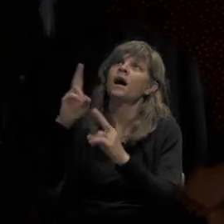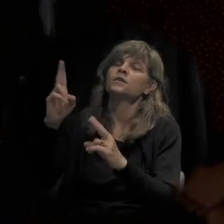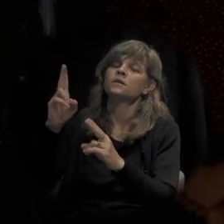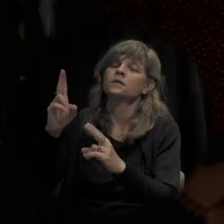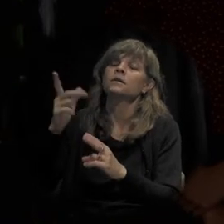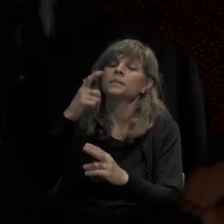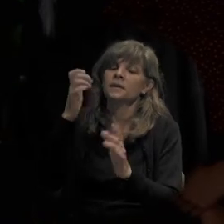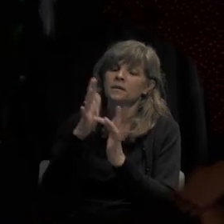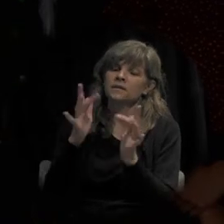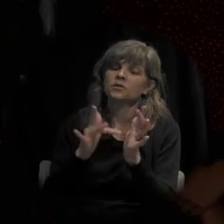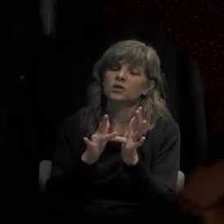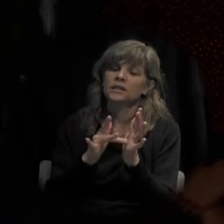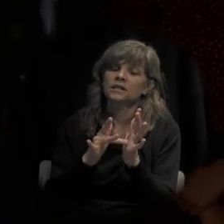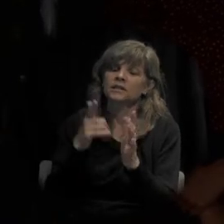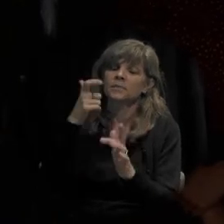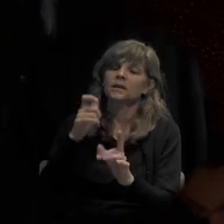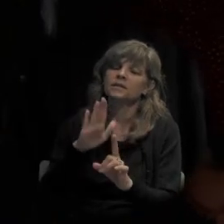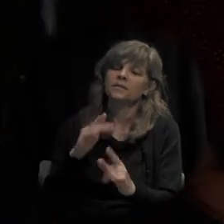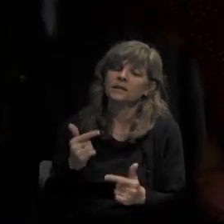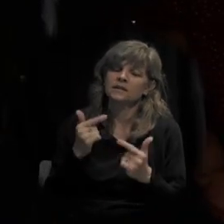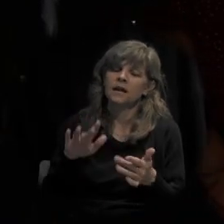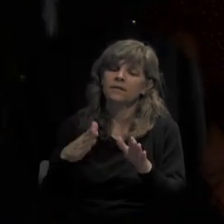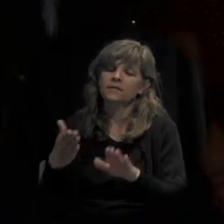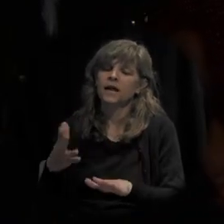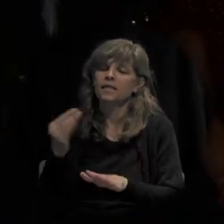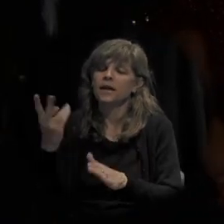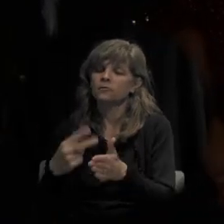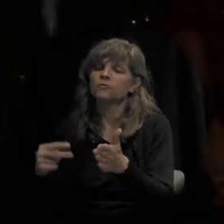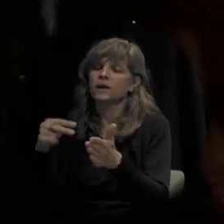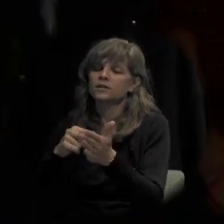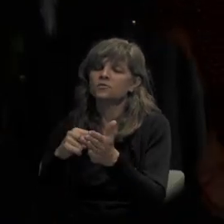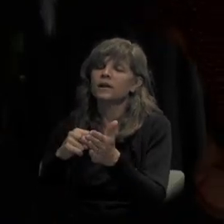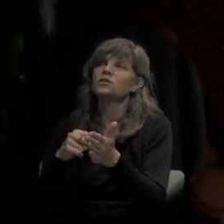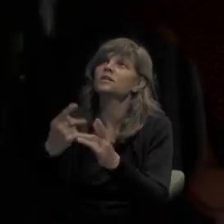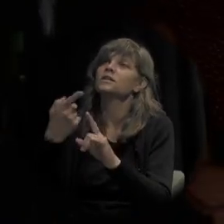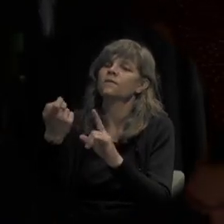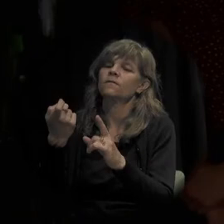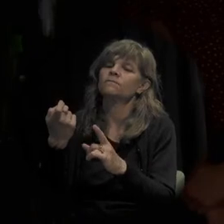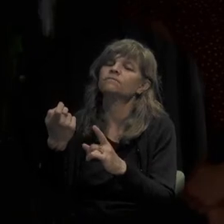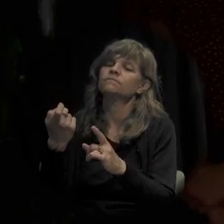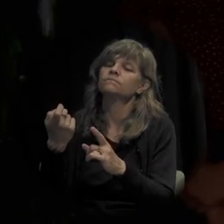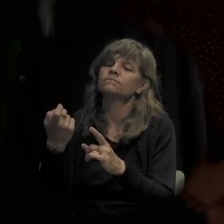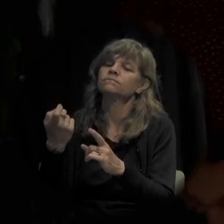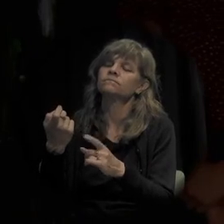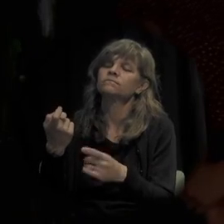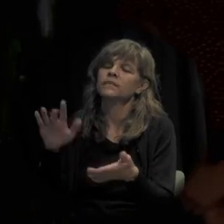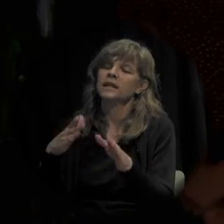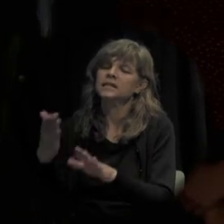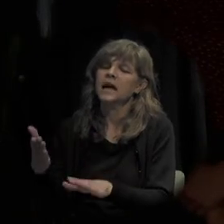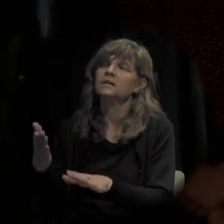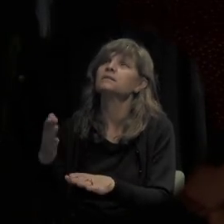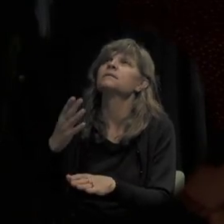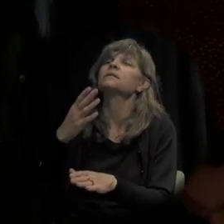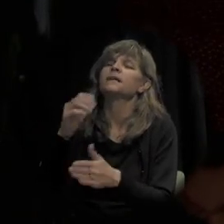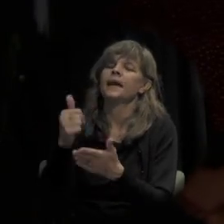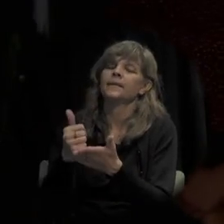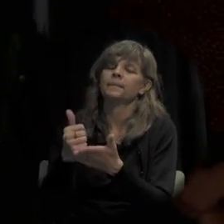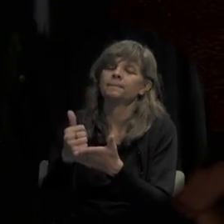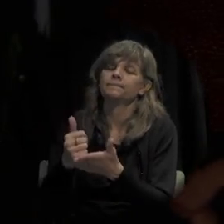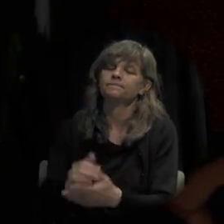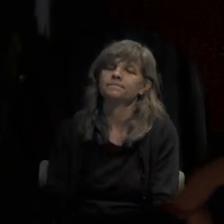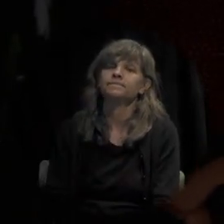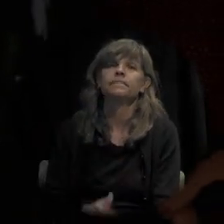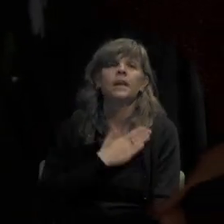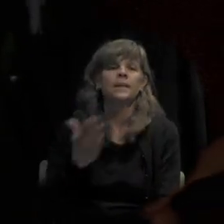because of Jesus, because of His life, death, and resurrection for us. Amen.